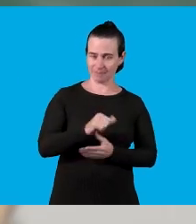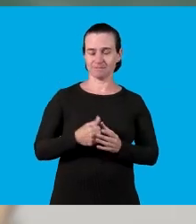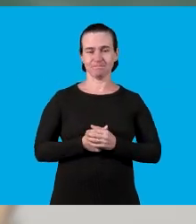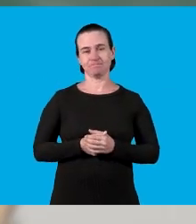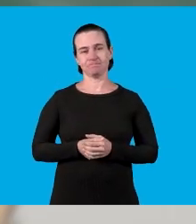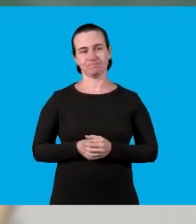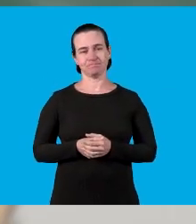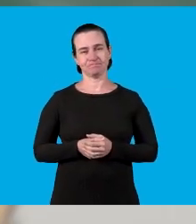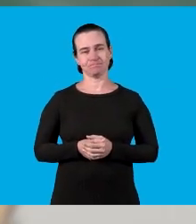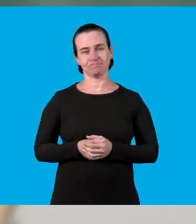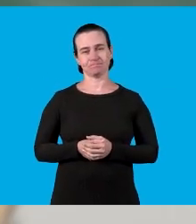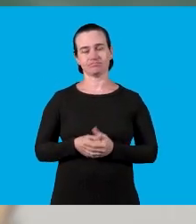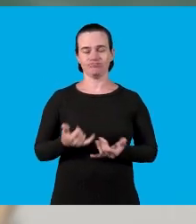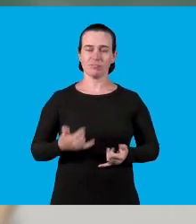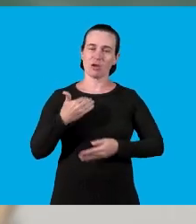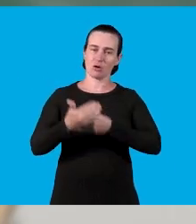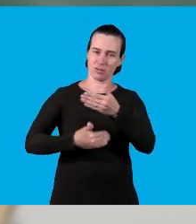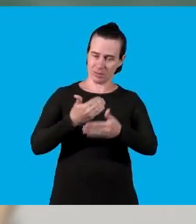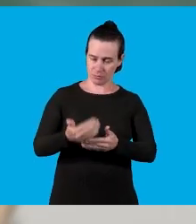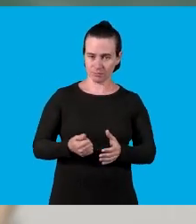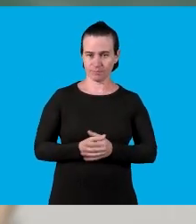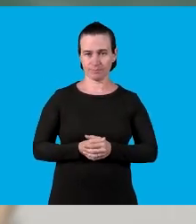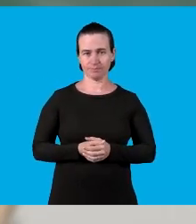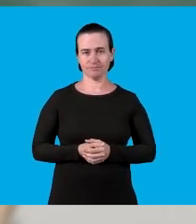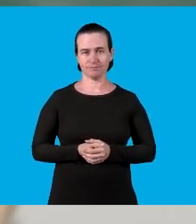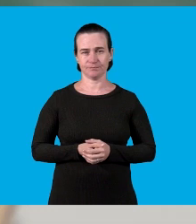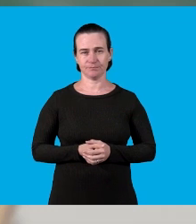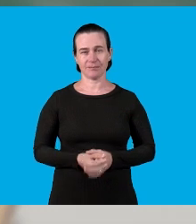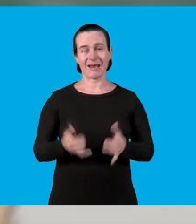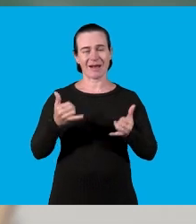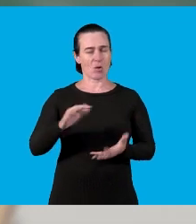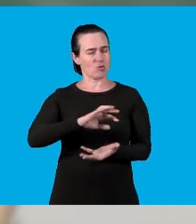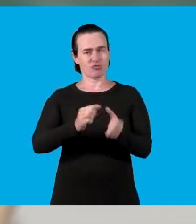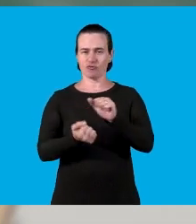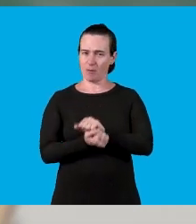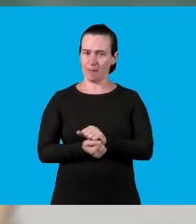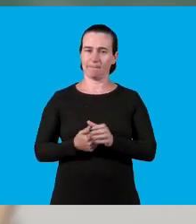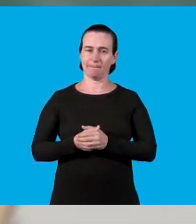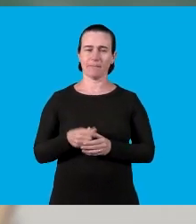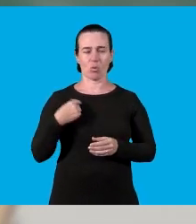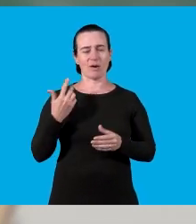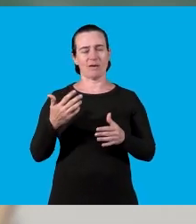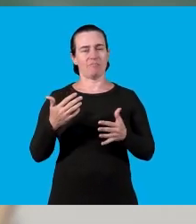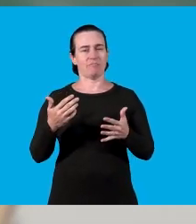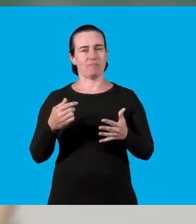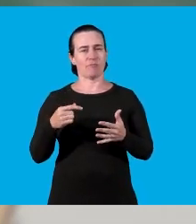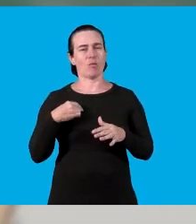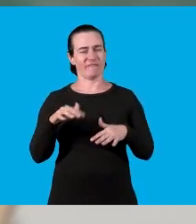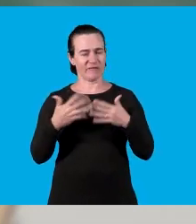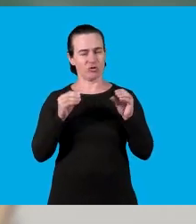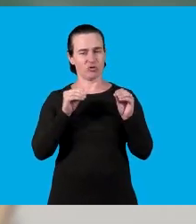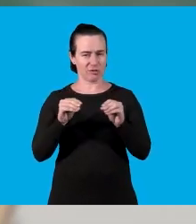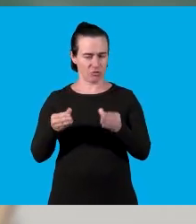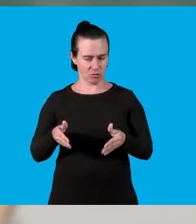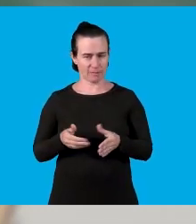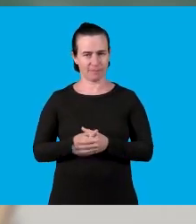Welcome back. Let's continue with our lesson. We are now going to wrap up what we have been